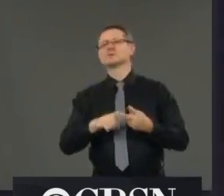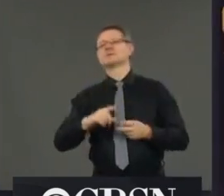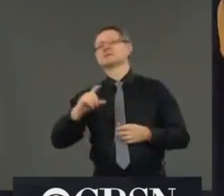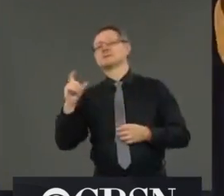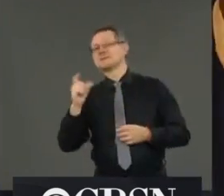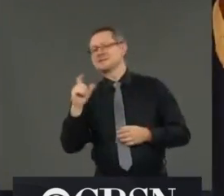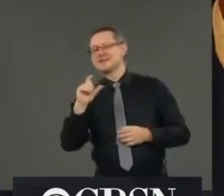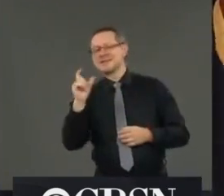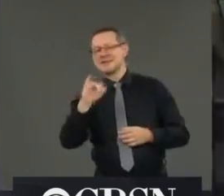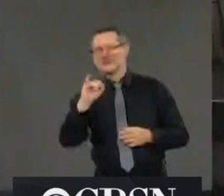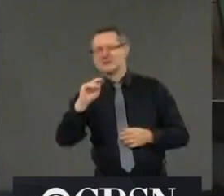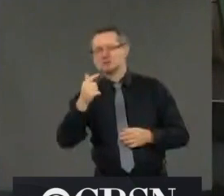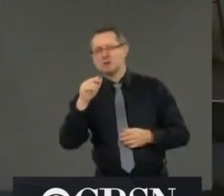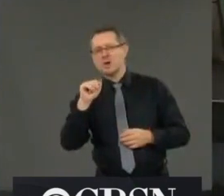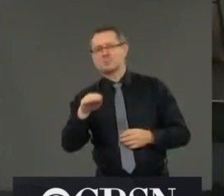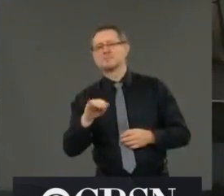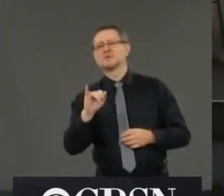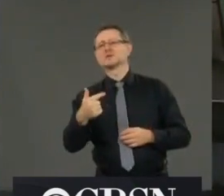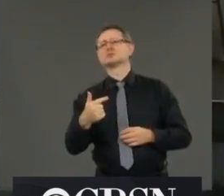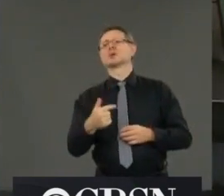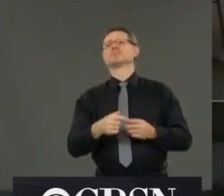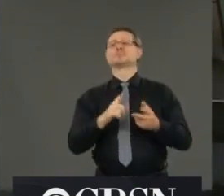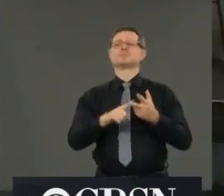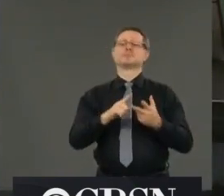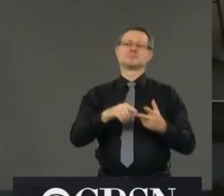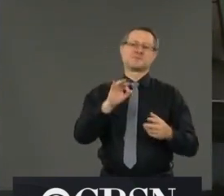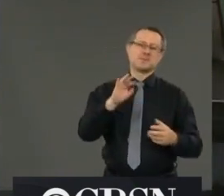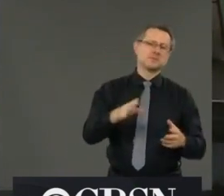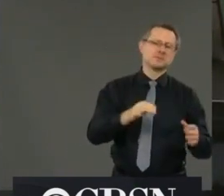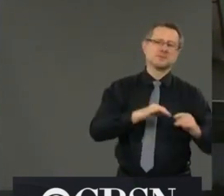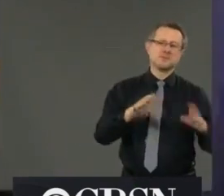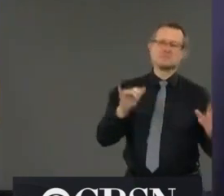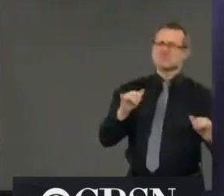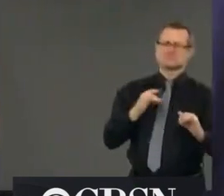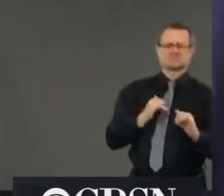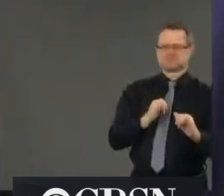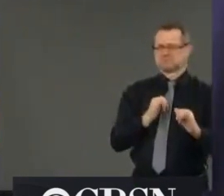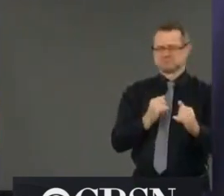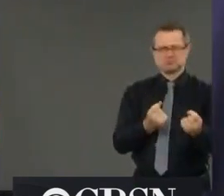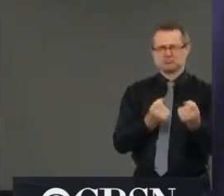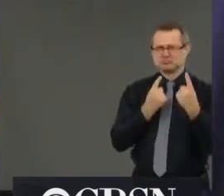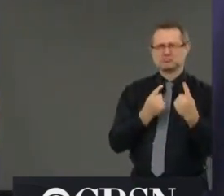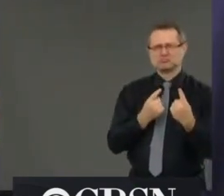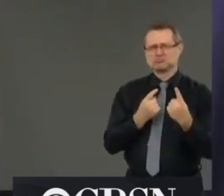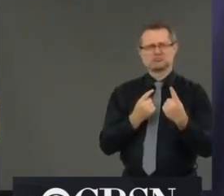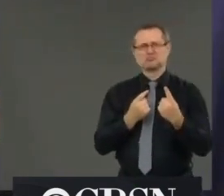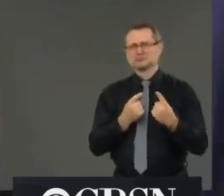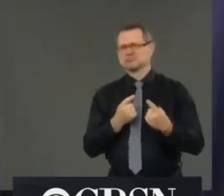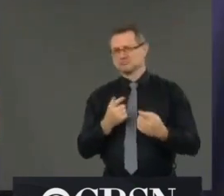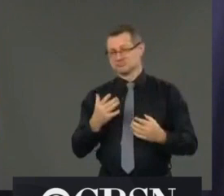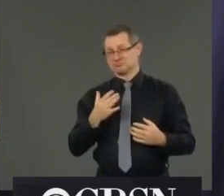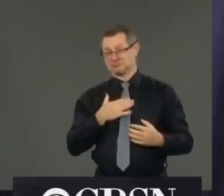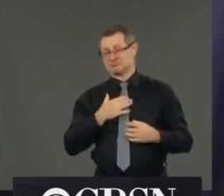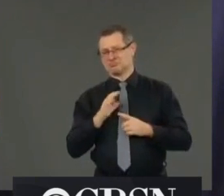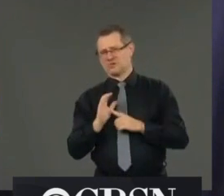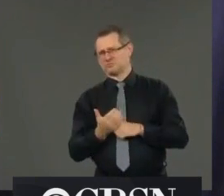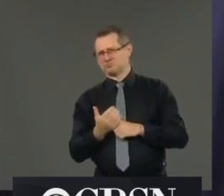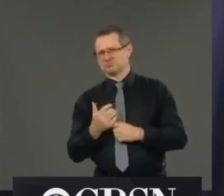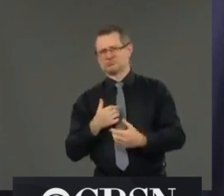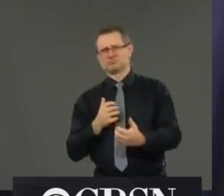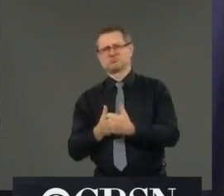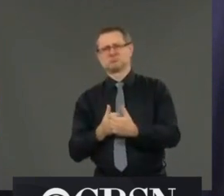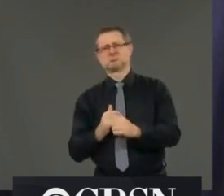by the 20 and 30-year-olds. I relate to the 20, 30-year-olds. I do. I'm like, culturally, I'm there. Also, how is